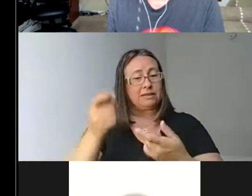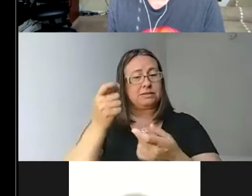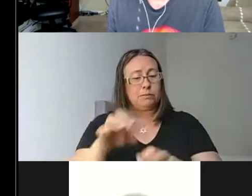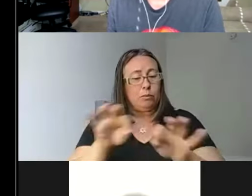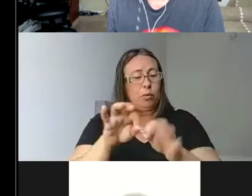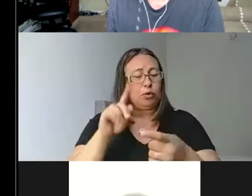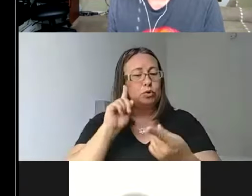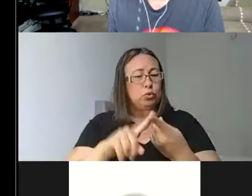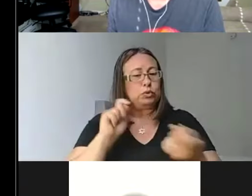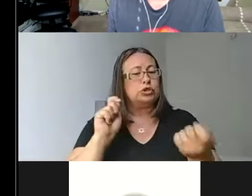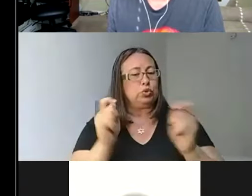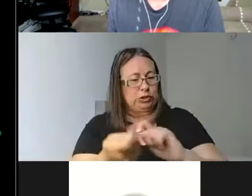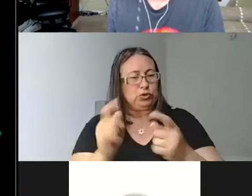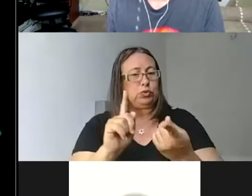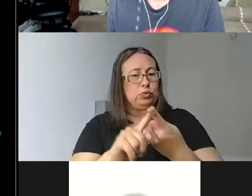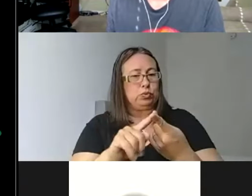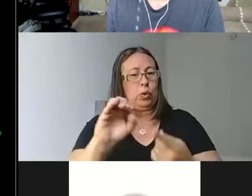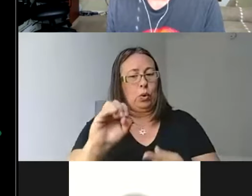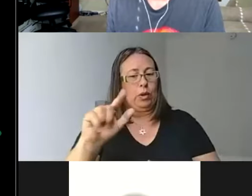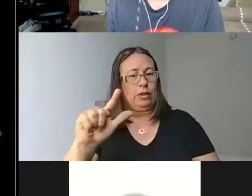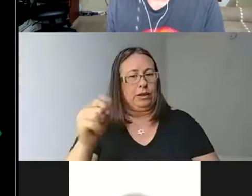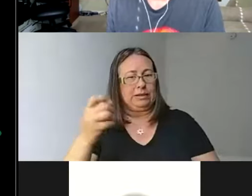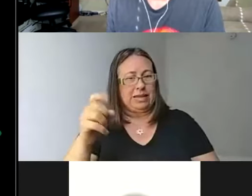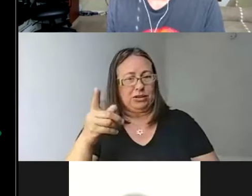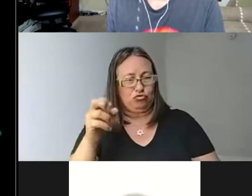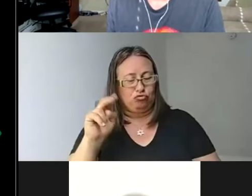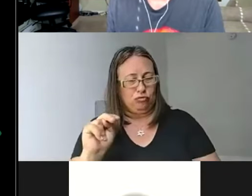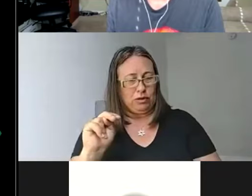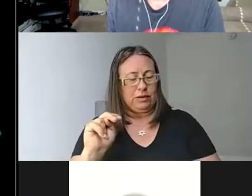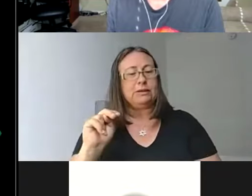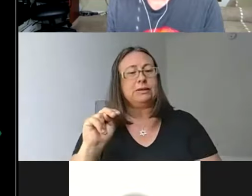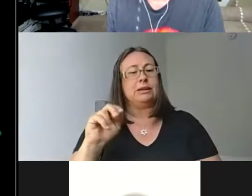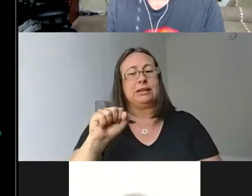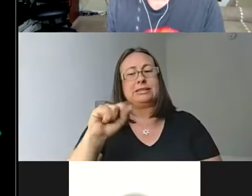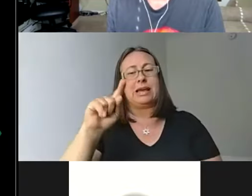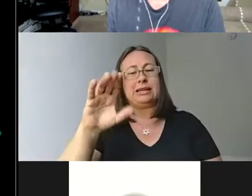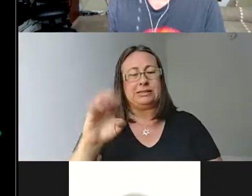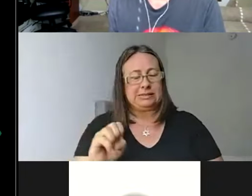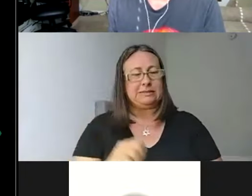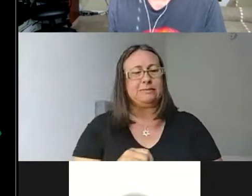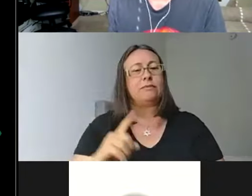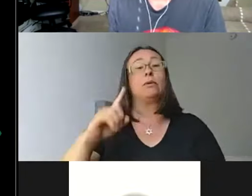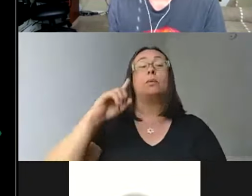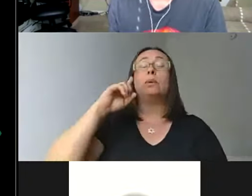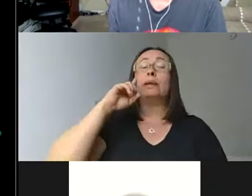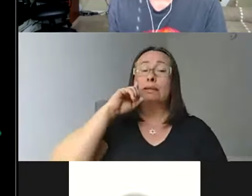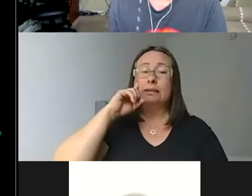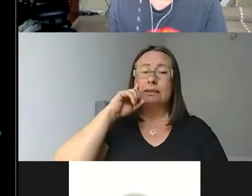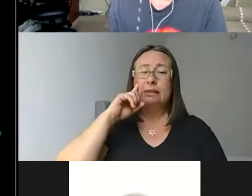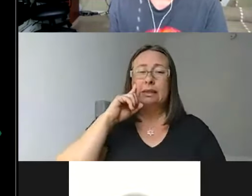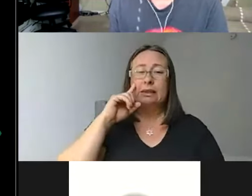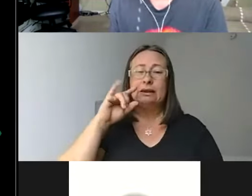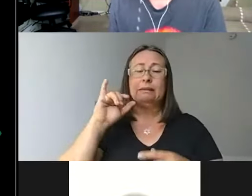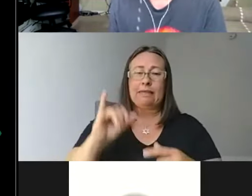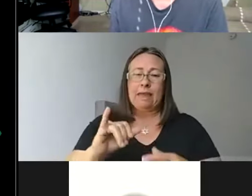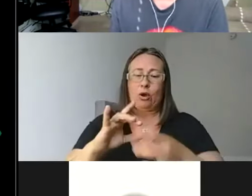to oligodendrocytes. And so, we think that regionalization and timing can actually cooperate here to promote this